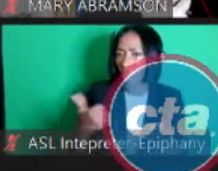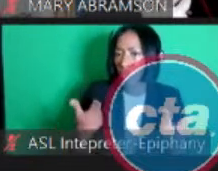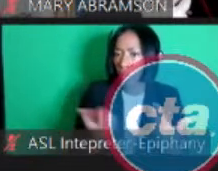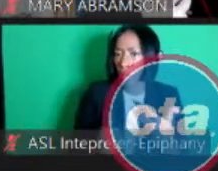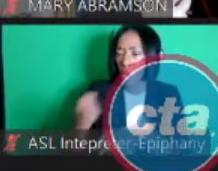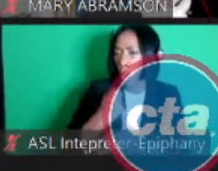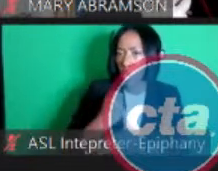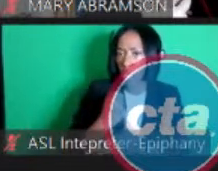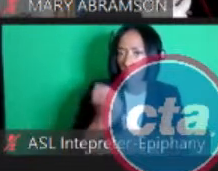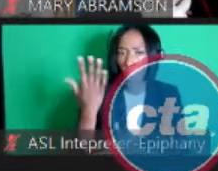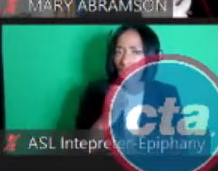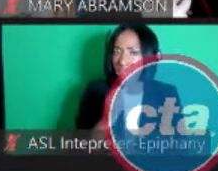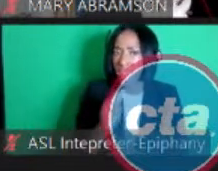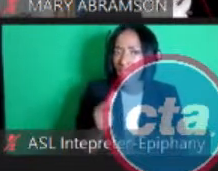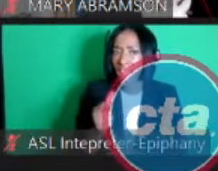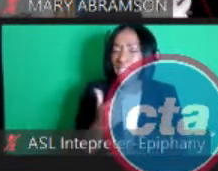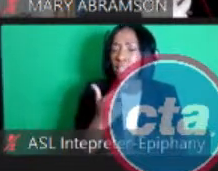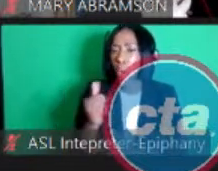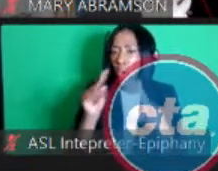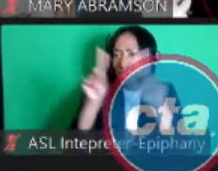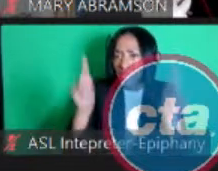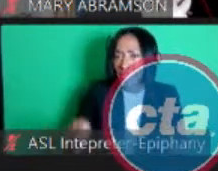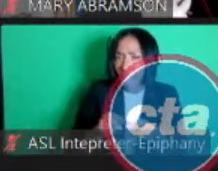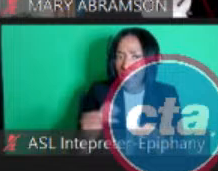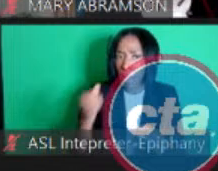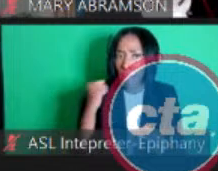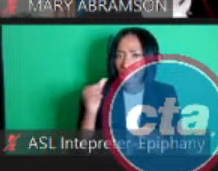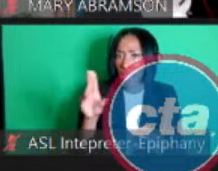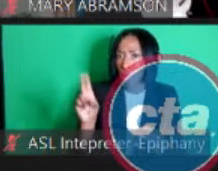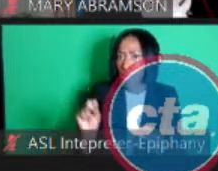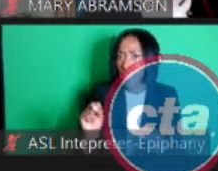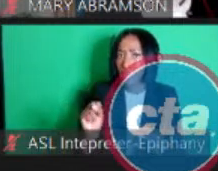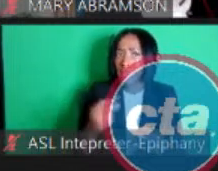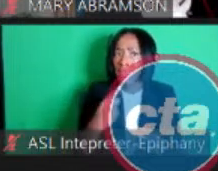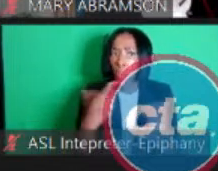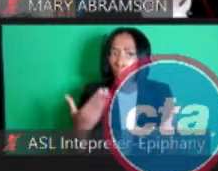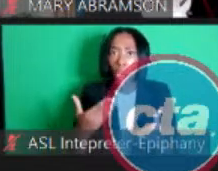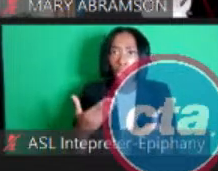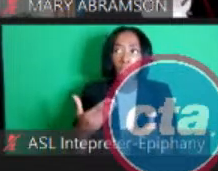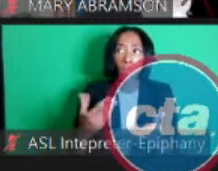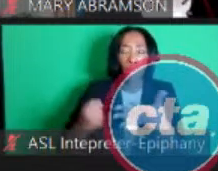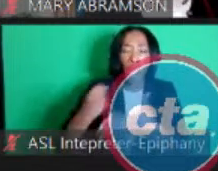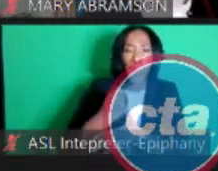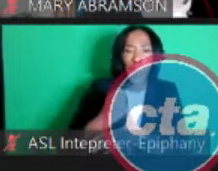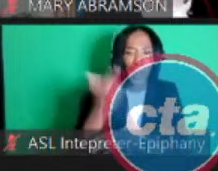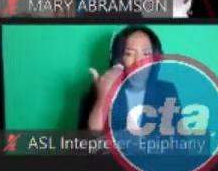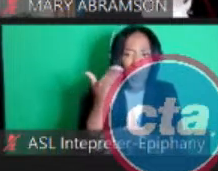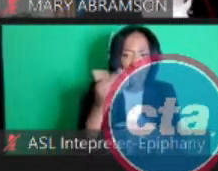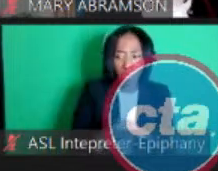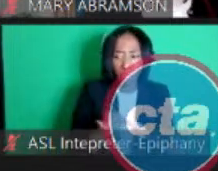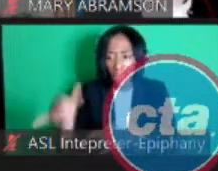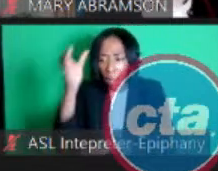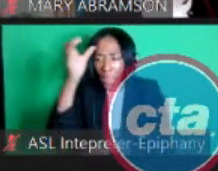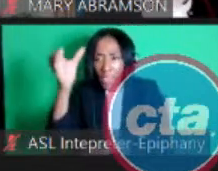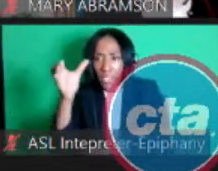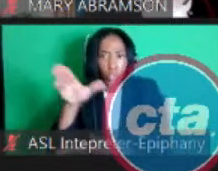don't you have a little sign in the back of the bus saying bus have priority like school bus does have? And I'm wondering at the